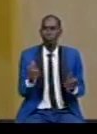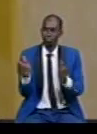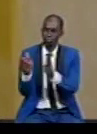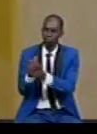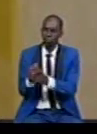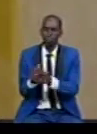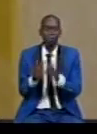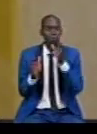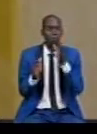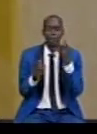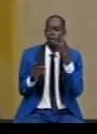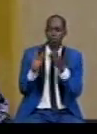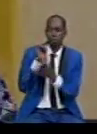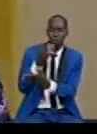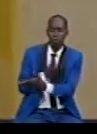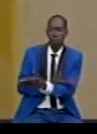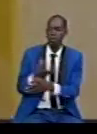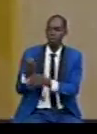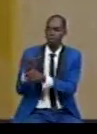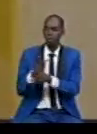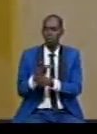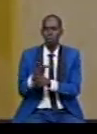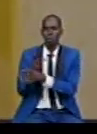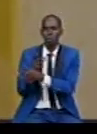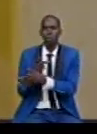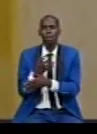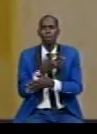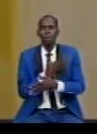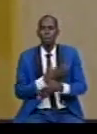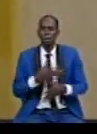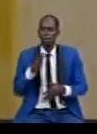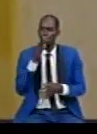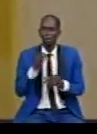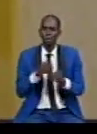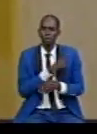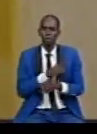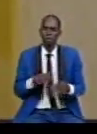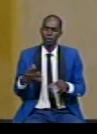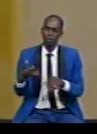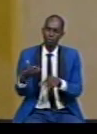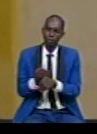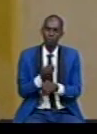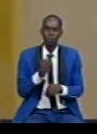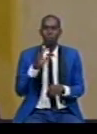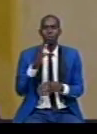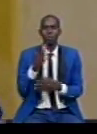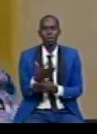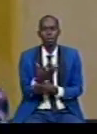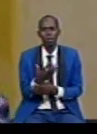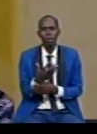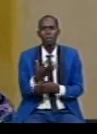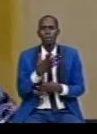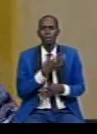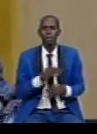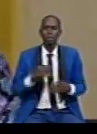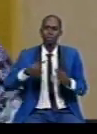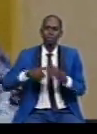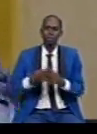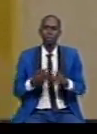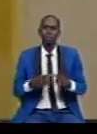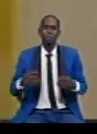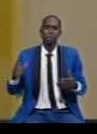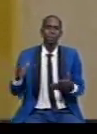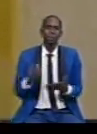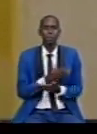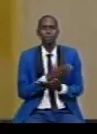daughter. Take care of her. So now mommy in the Lord took me, that's our pastor's wife, took me and started singing. It's okay,